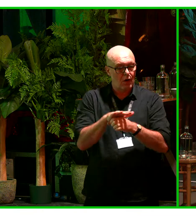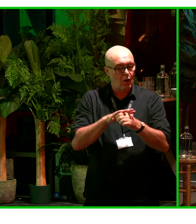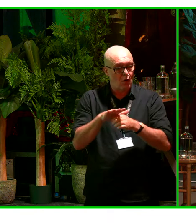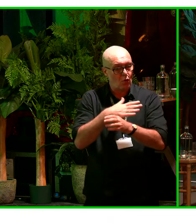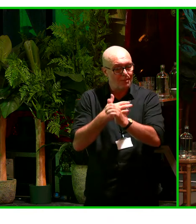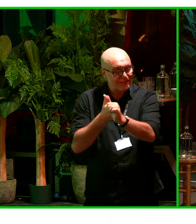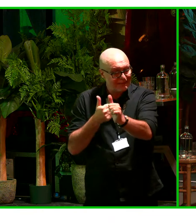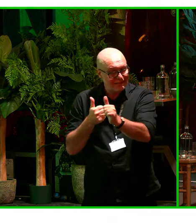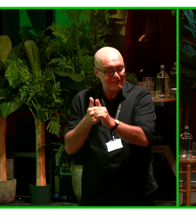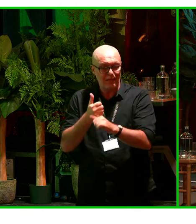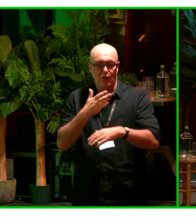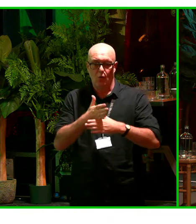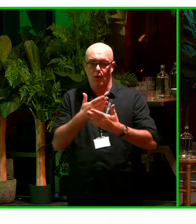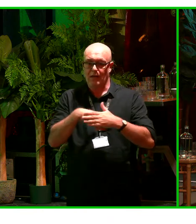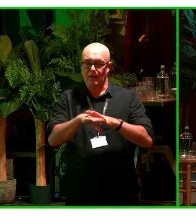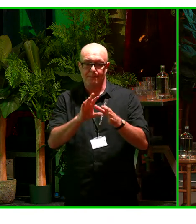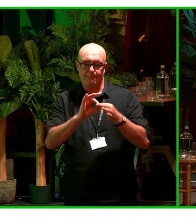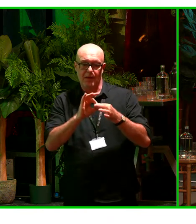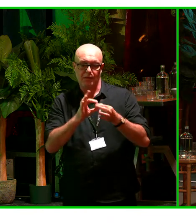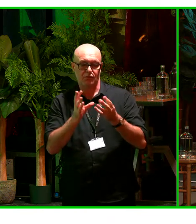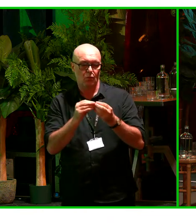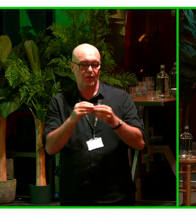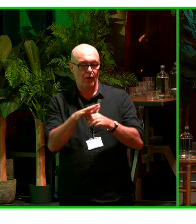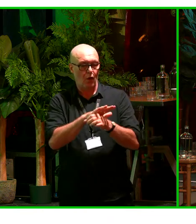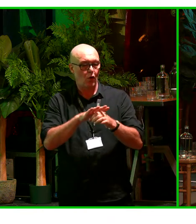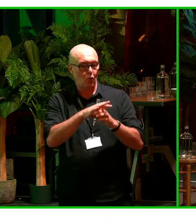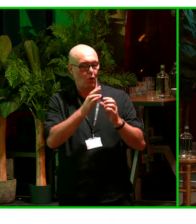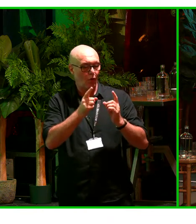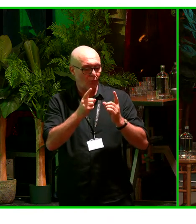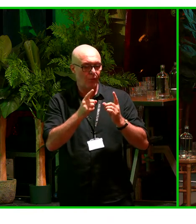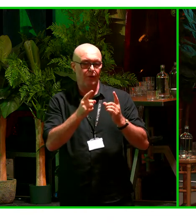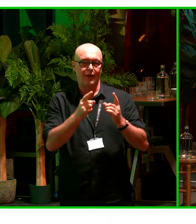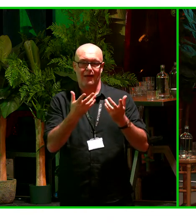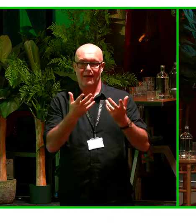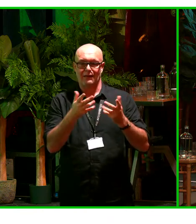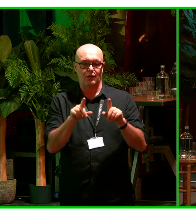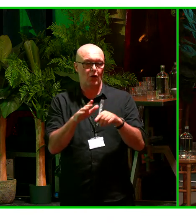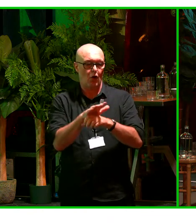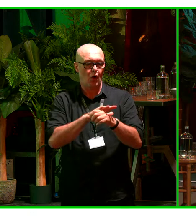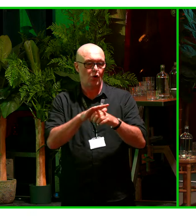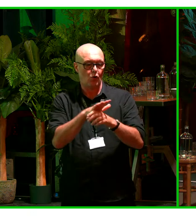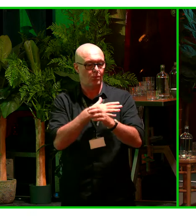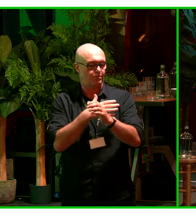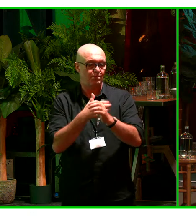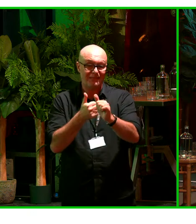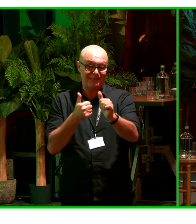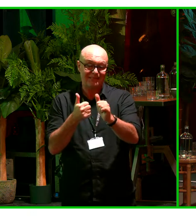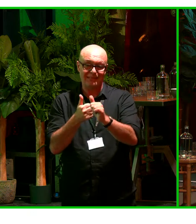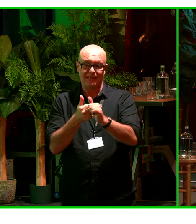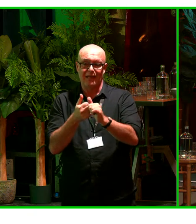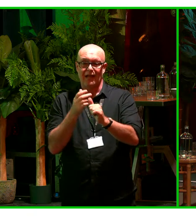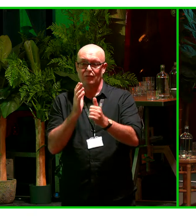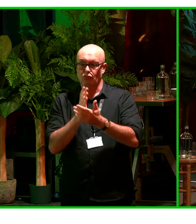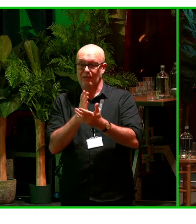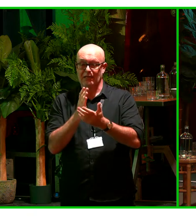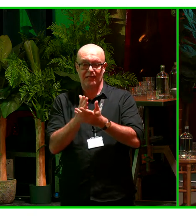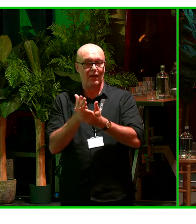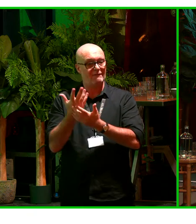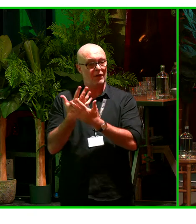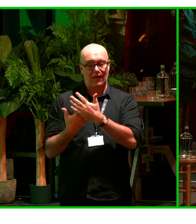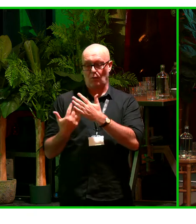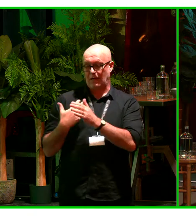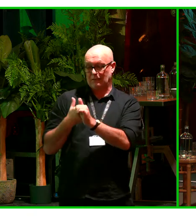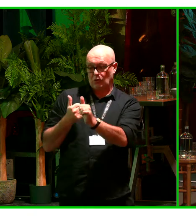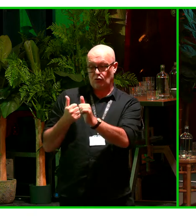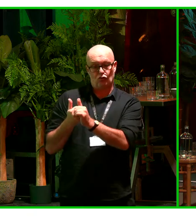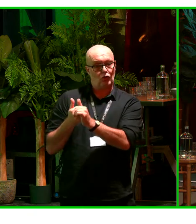in partnership with local government and the local businesses in the area. And for our industrial and commercial customers, we've been working